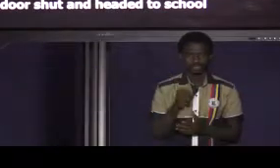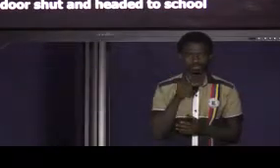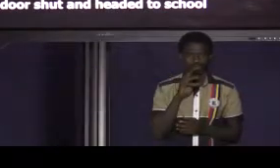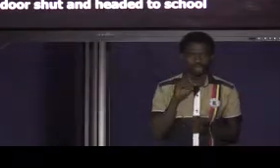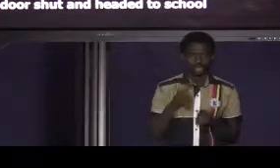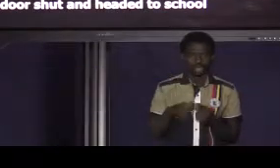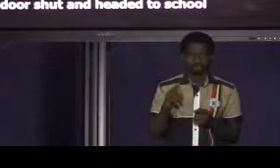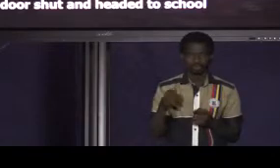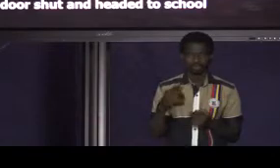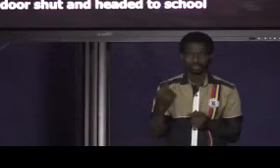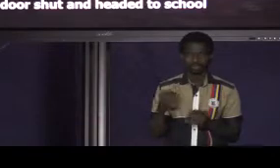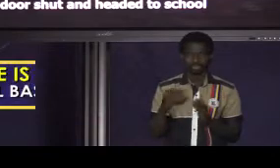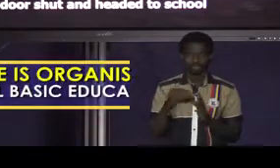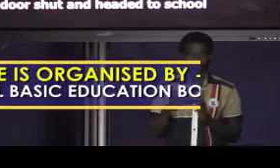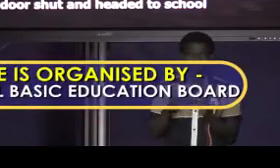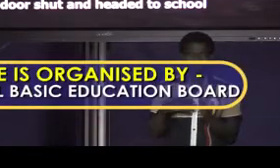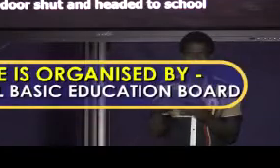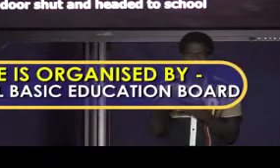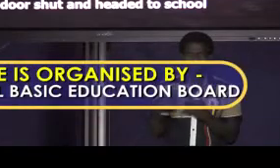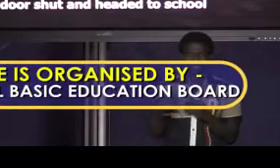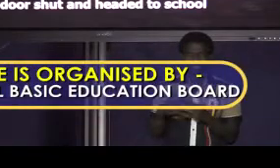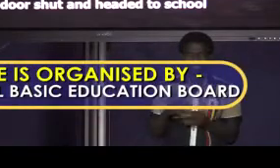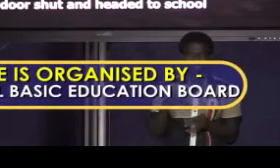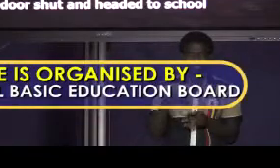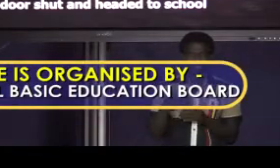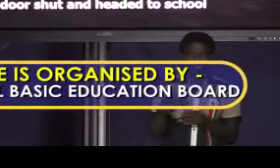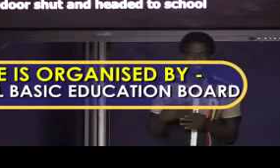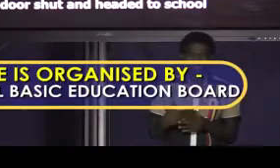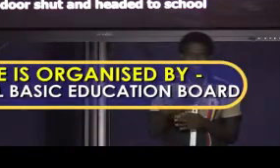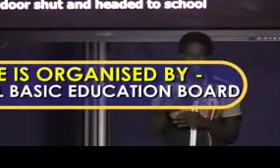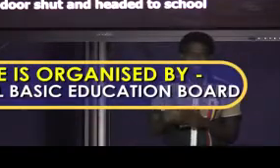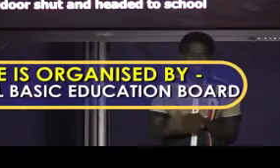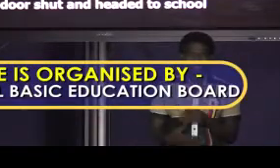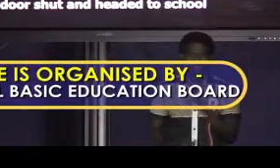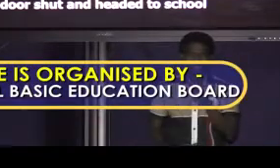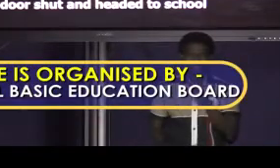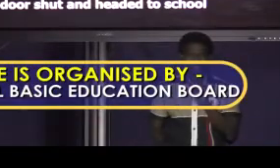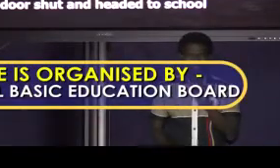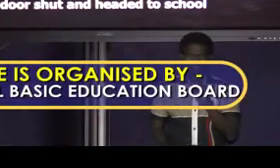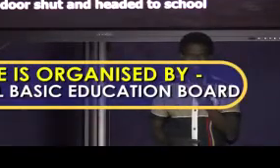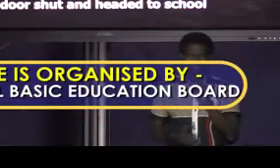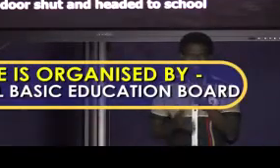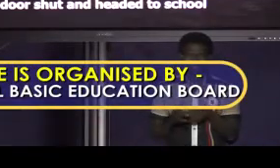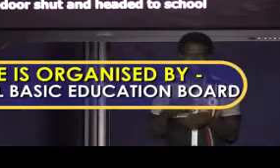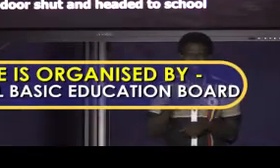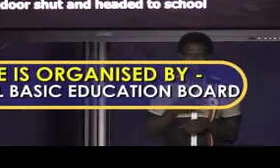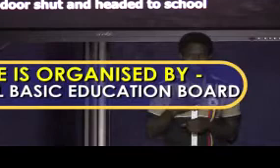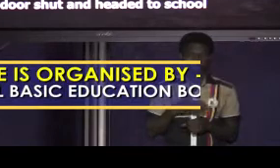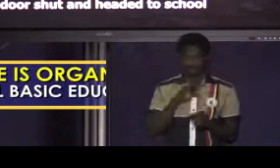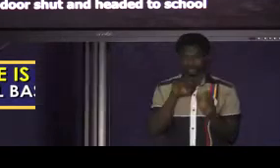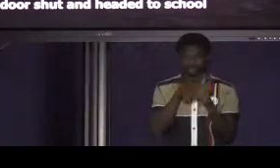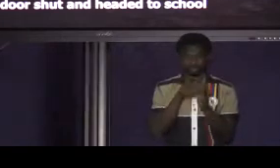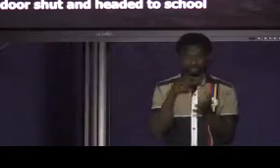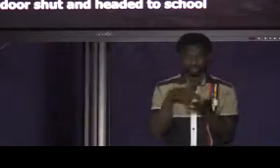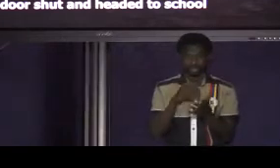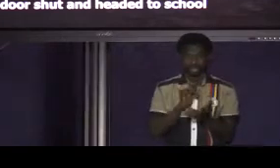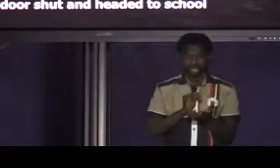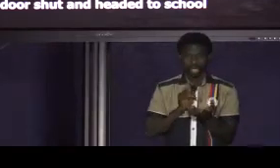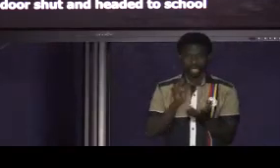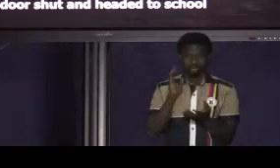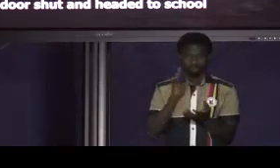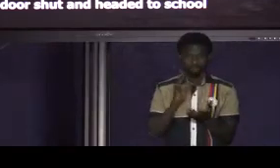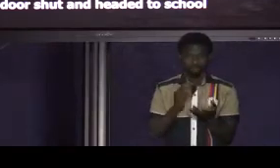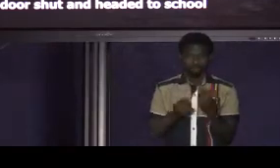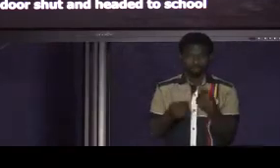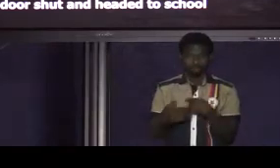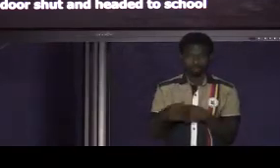to punctuate the following sentences. In the next 40 seconds, please capture this assignment and I will come back to sign